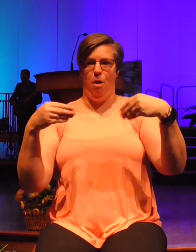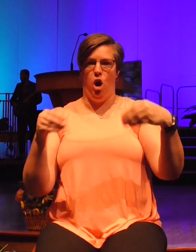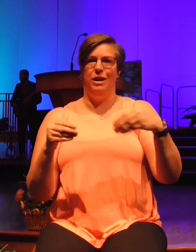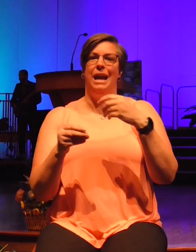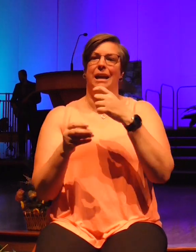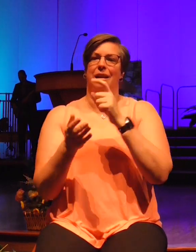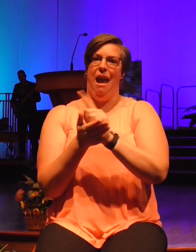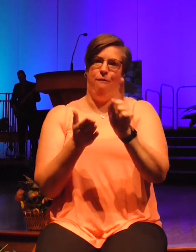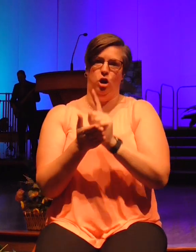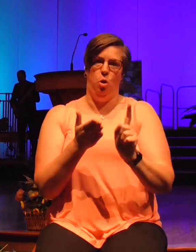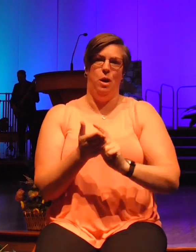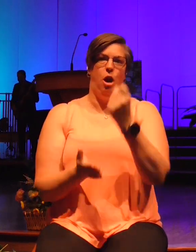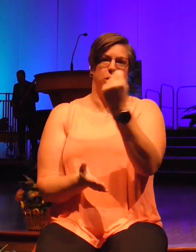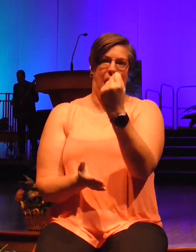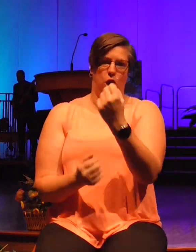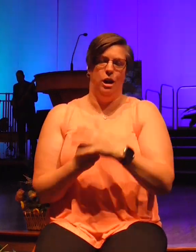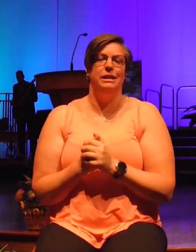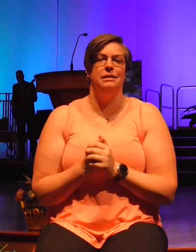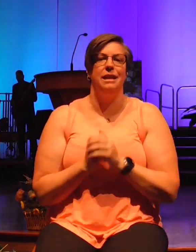week.